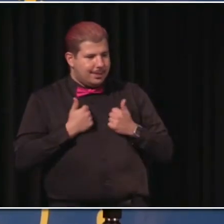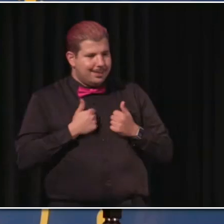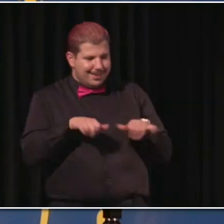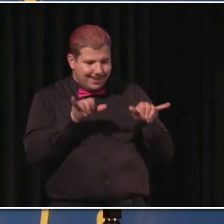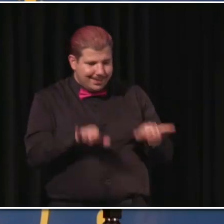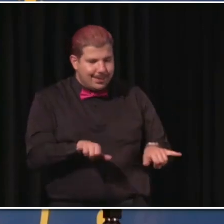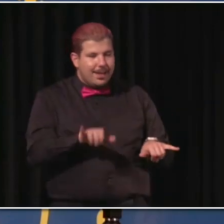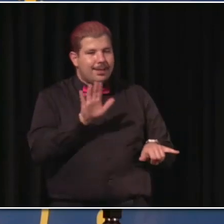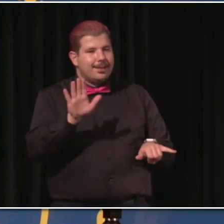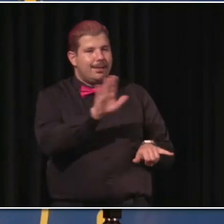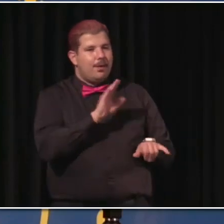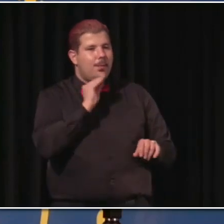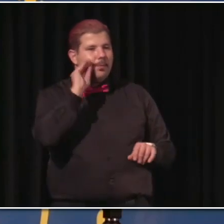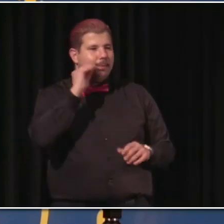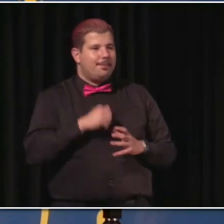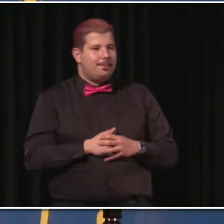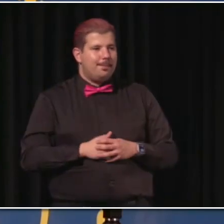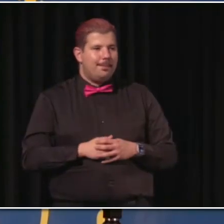their homes.